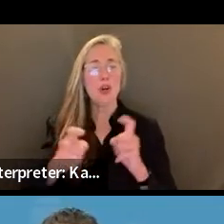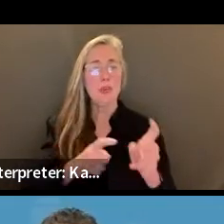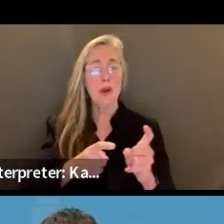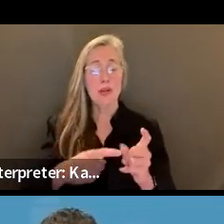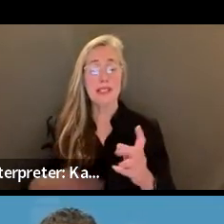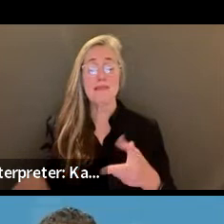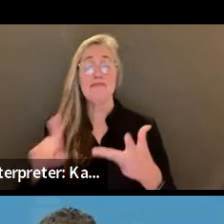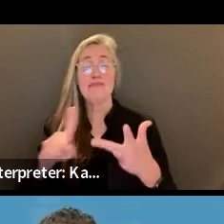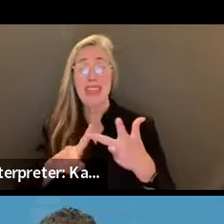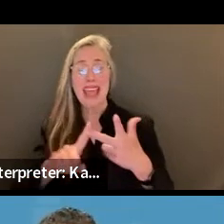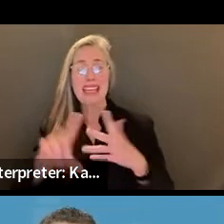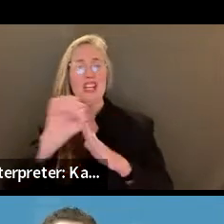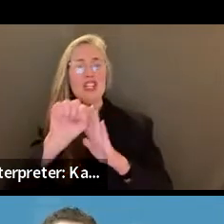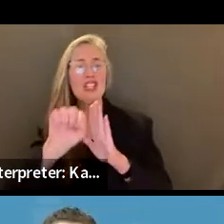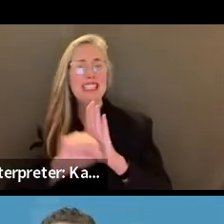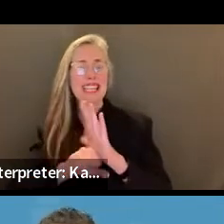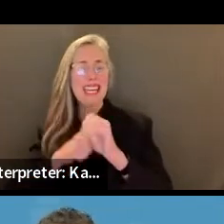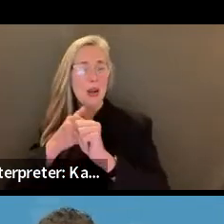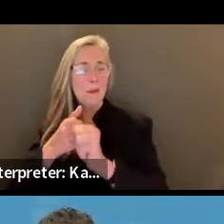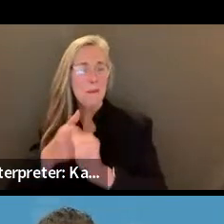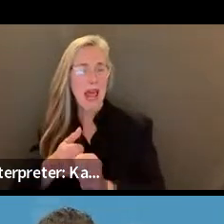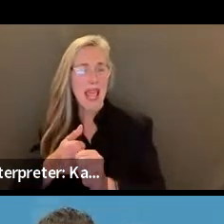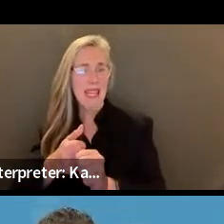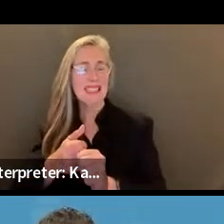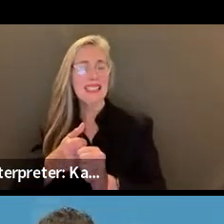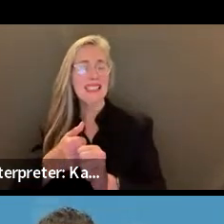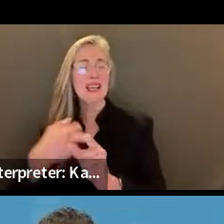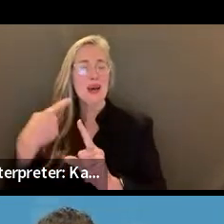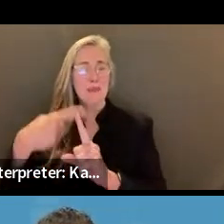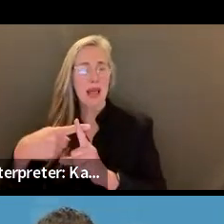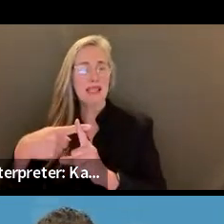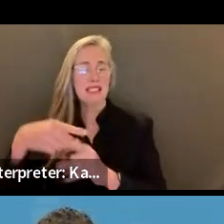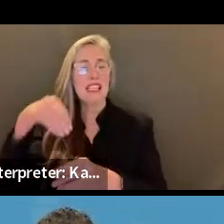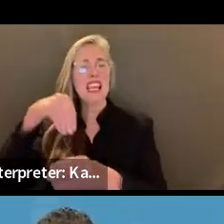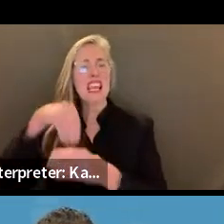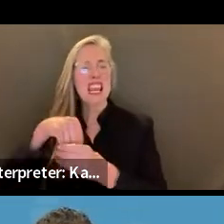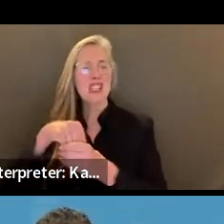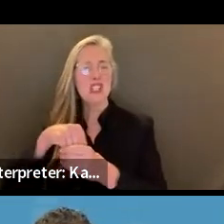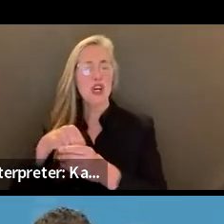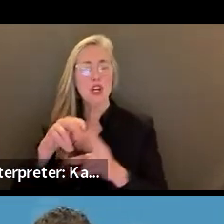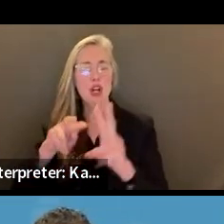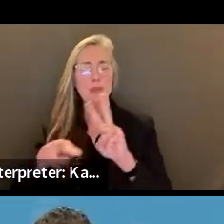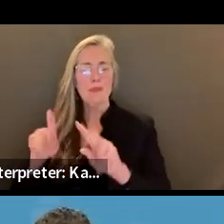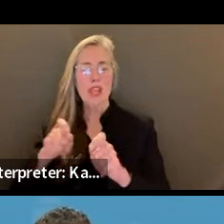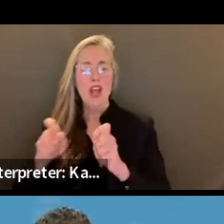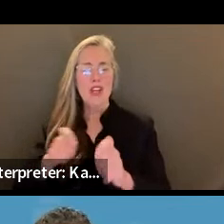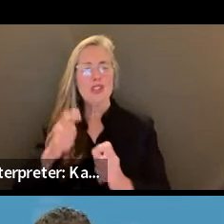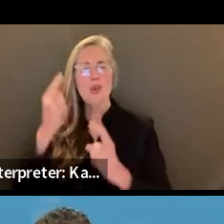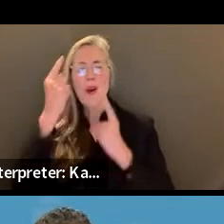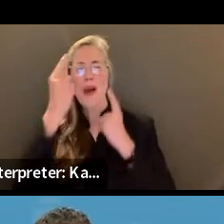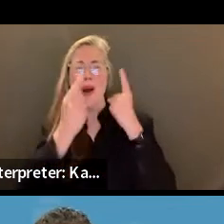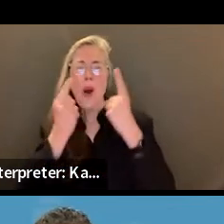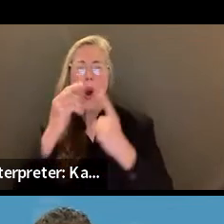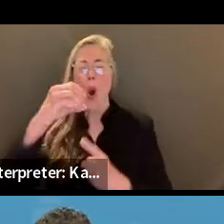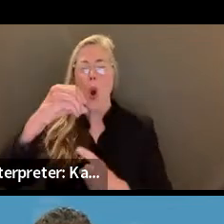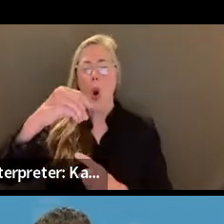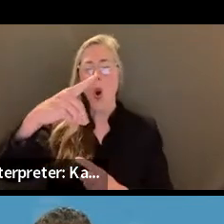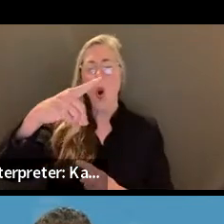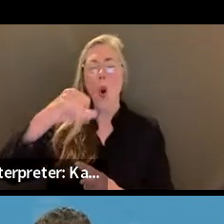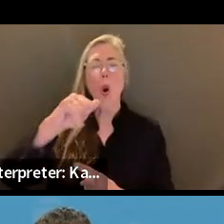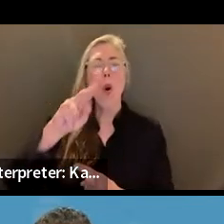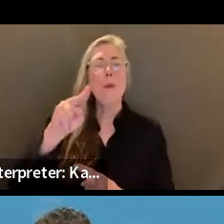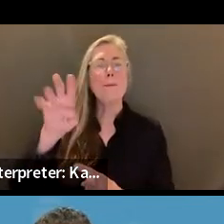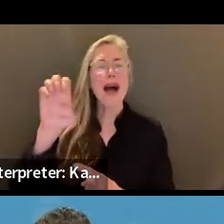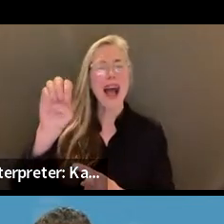which is again, compliance and internal controls. Now I did mention opine on, and I always like to point out here